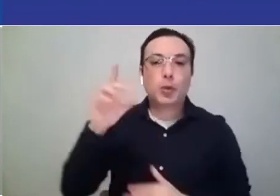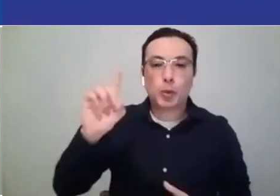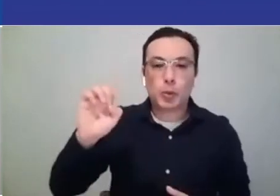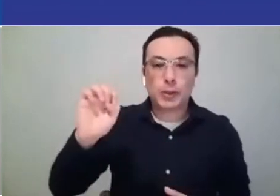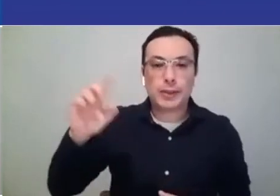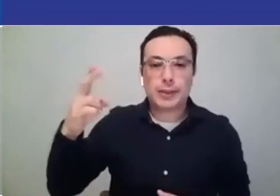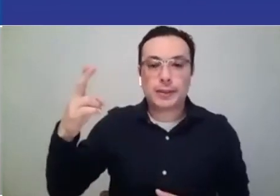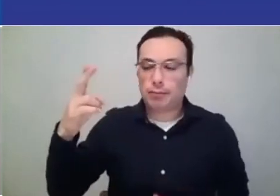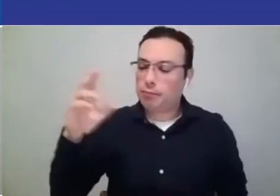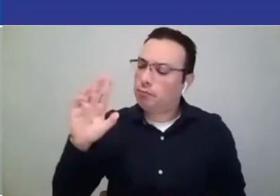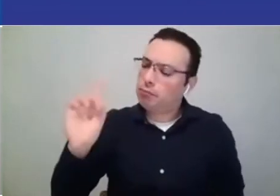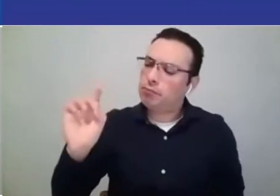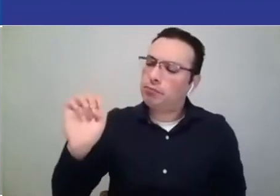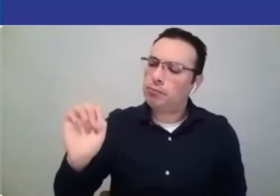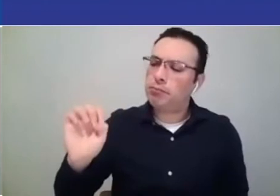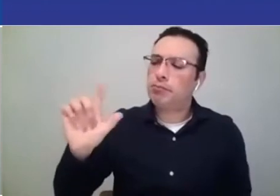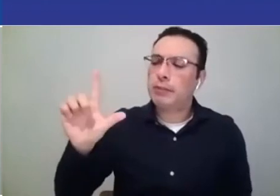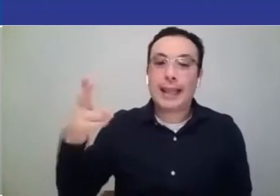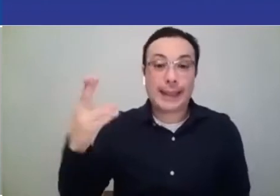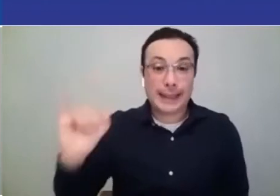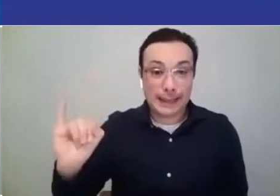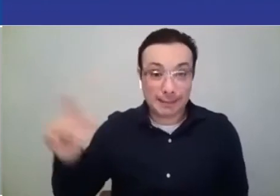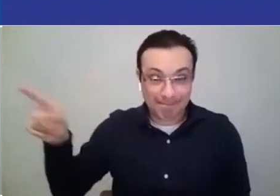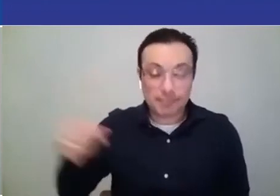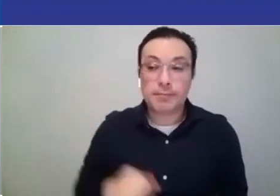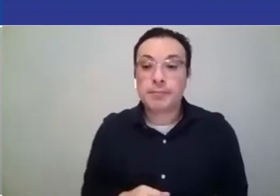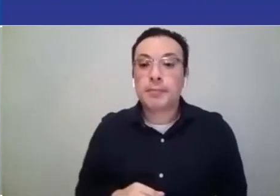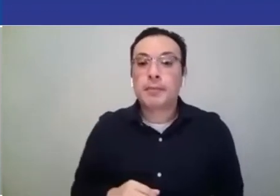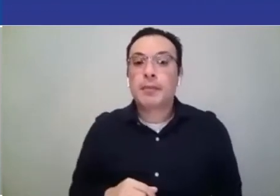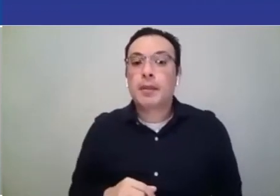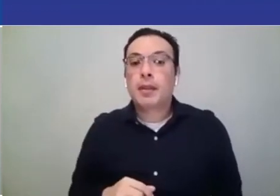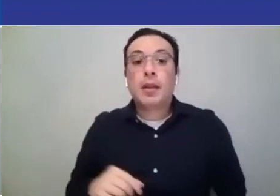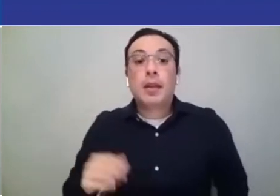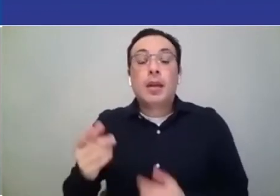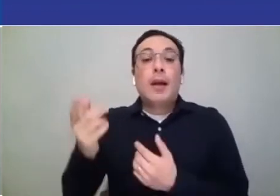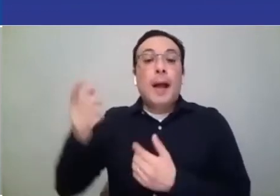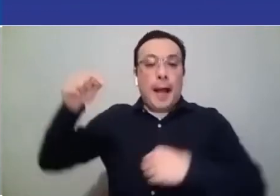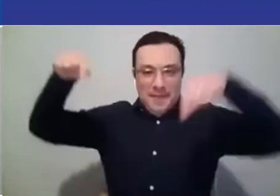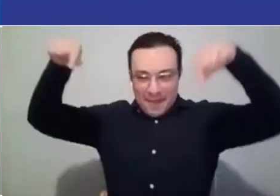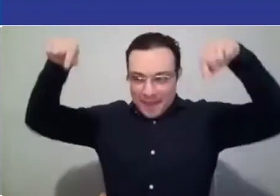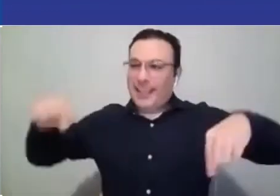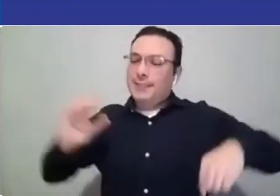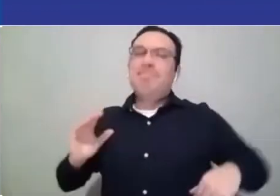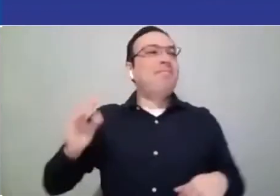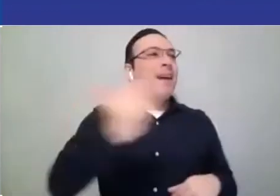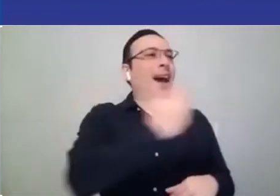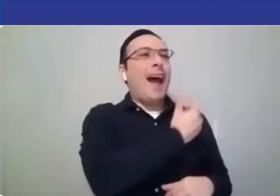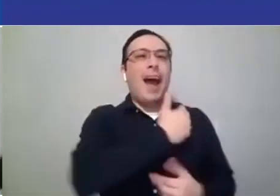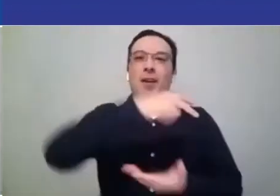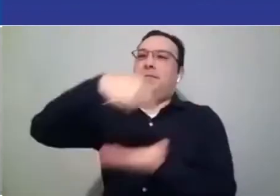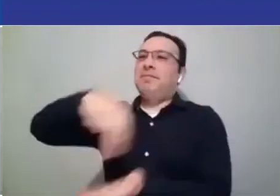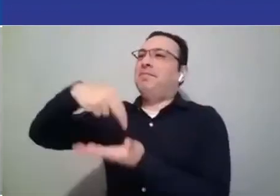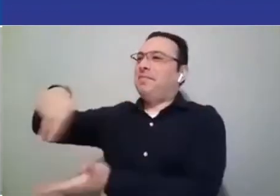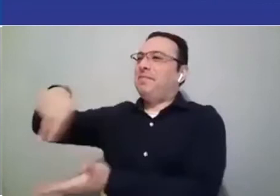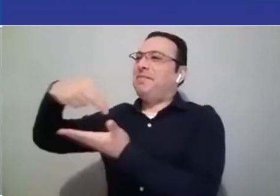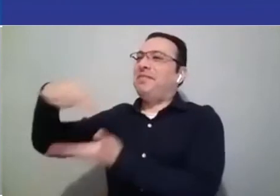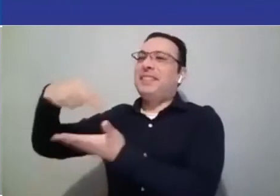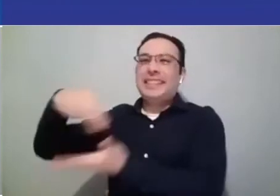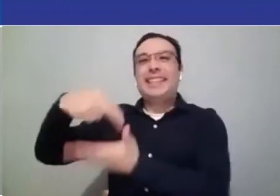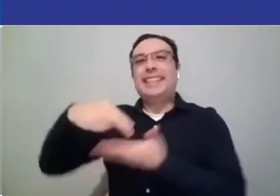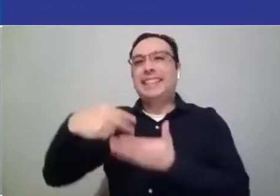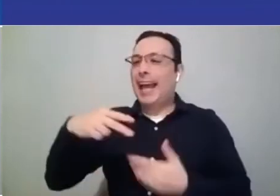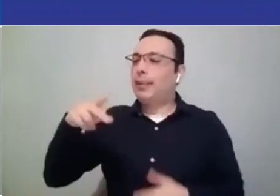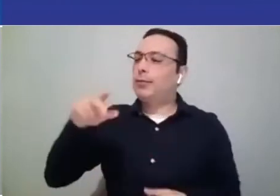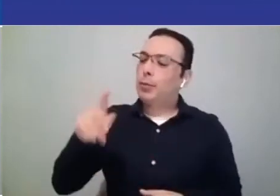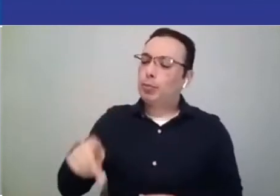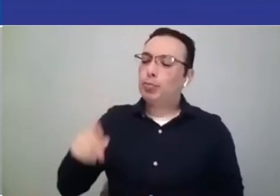like performed this dance as this is the Punjabi dance. This is an expression of Punjabi identity